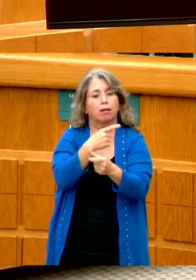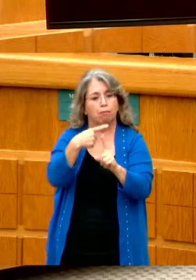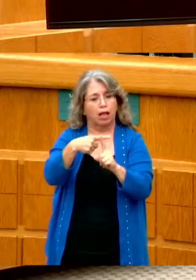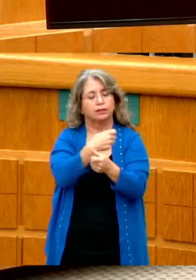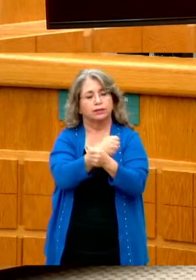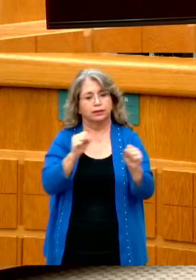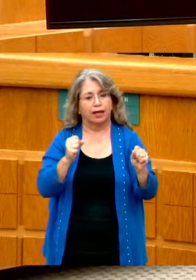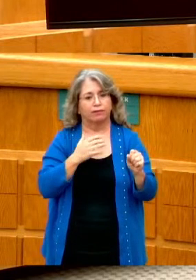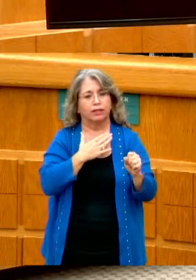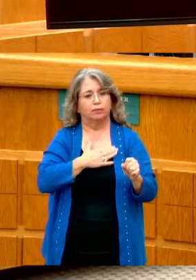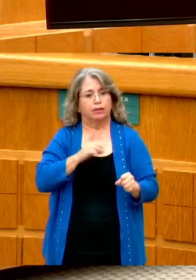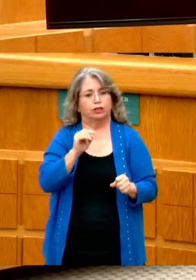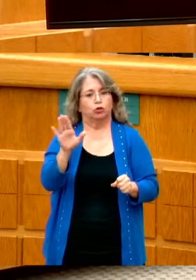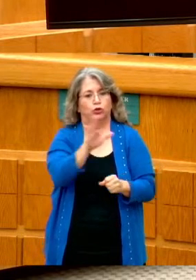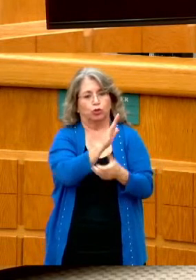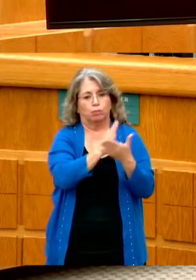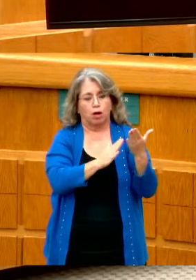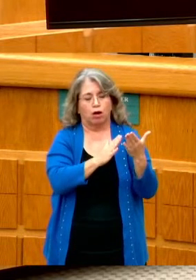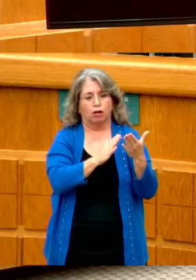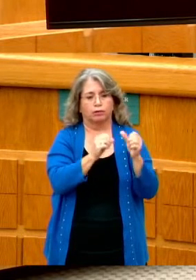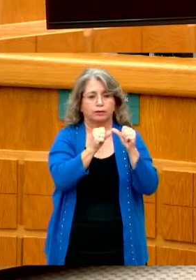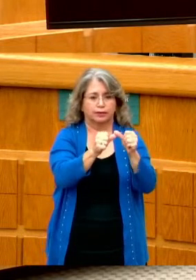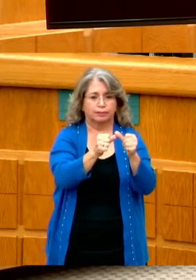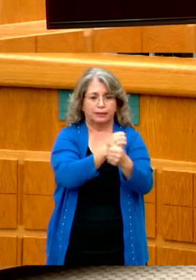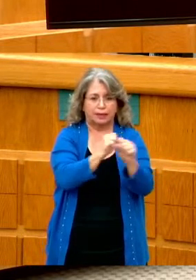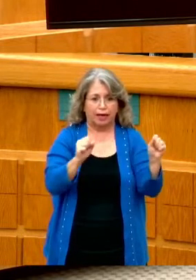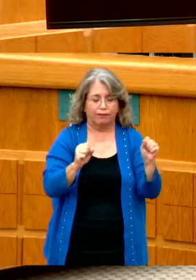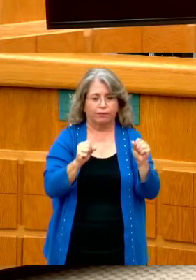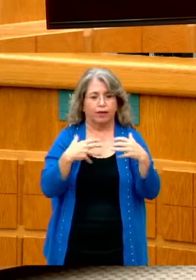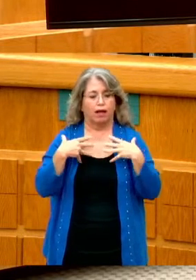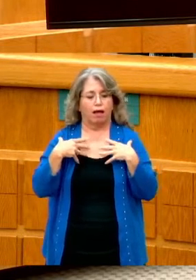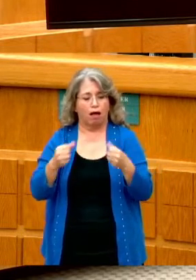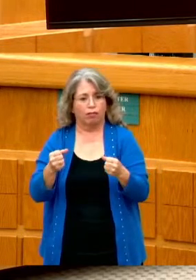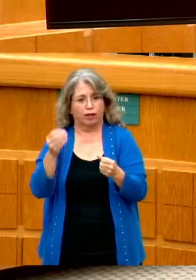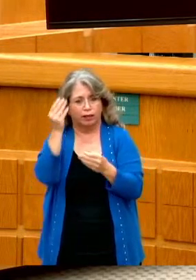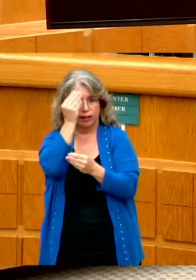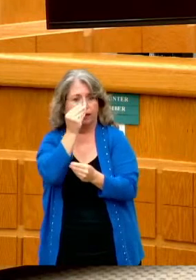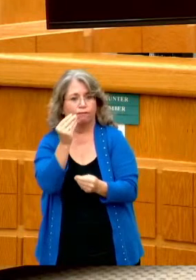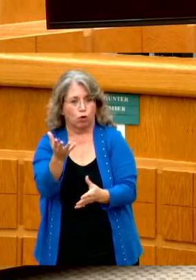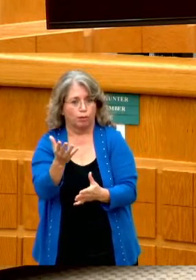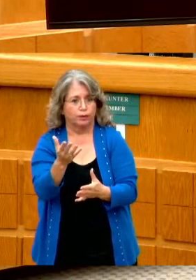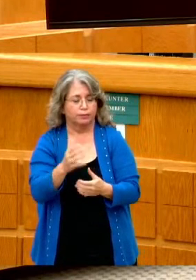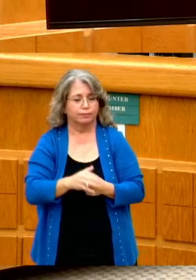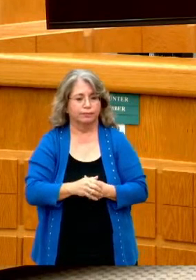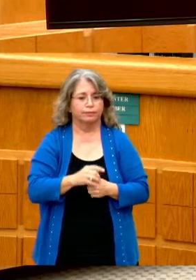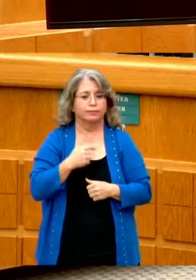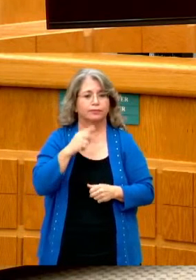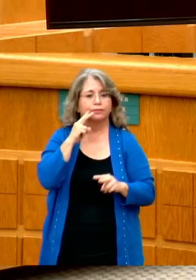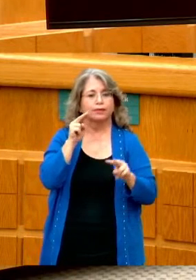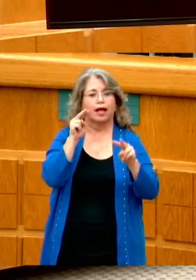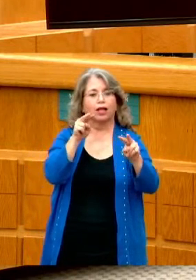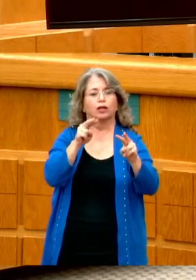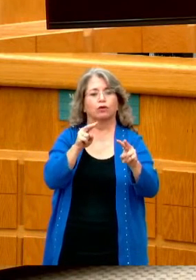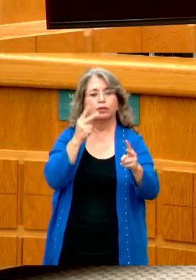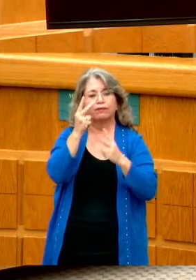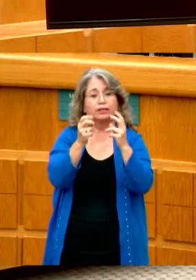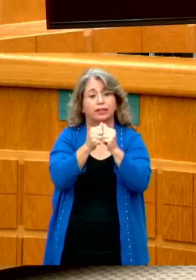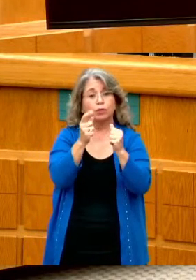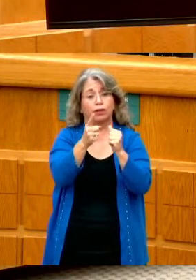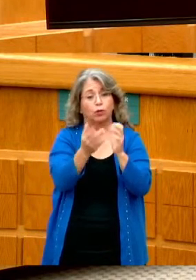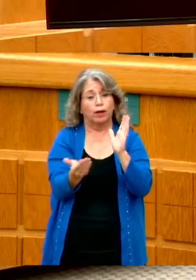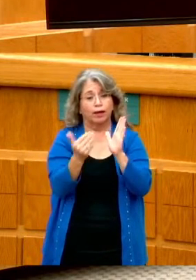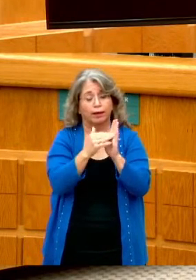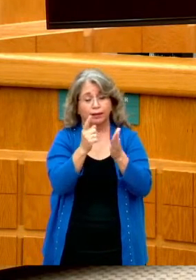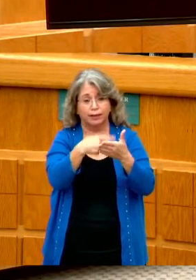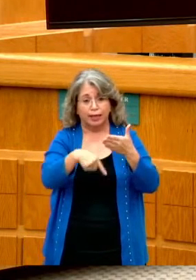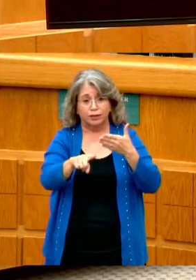staying safe, staying healthy, and stay informed. Look forward to visiting with you again next week. Of course,